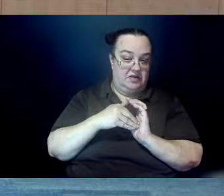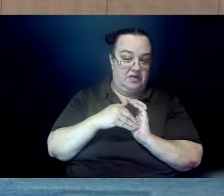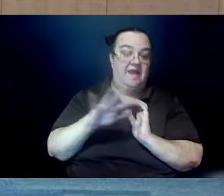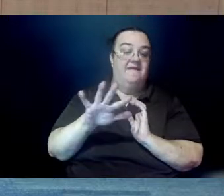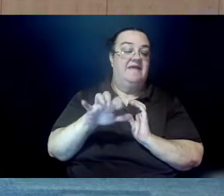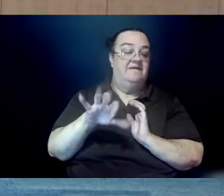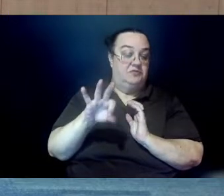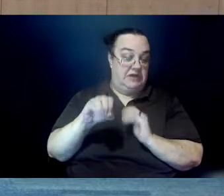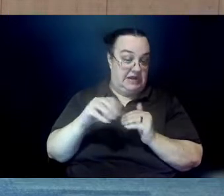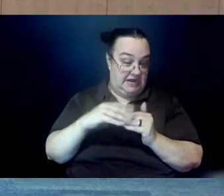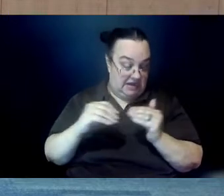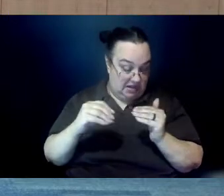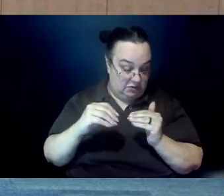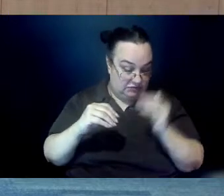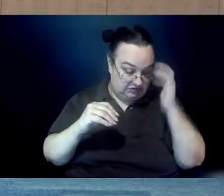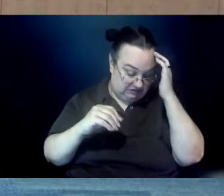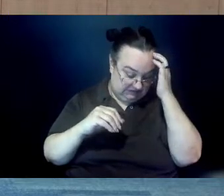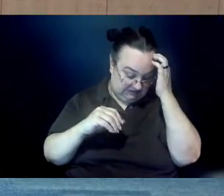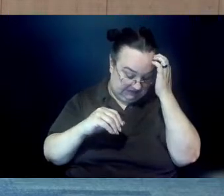$140,590.